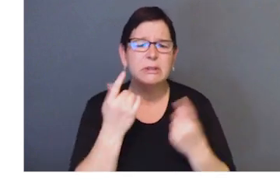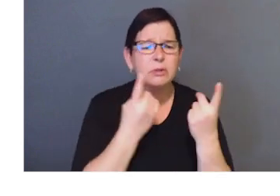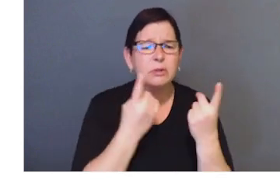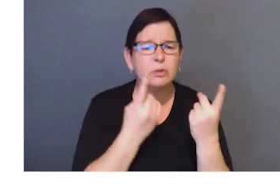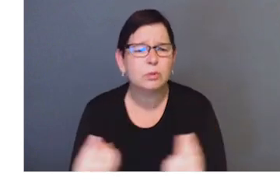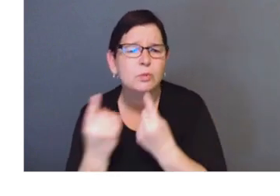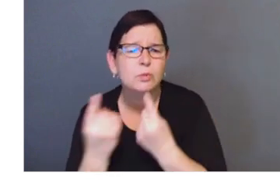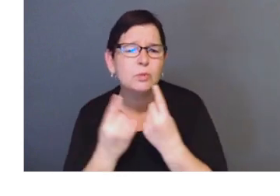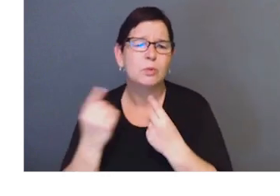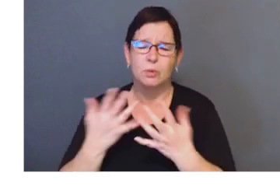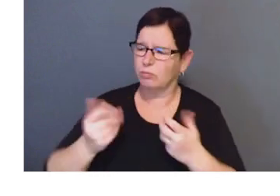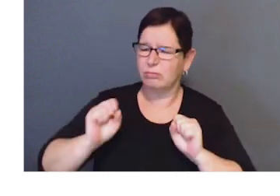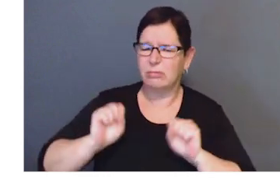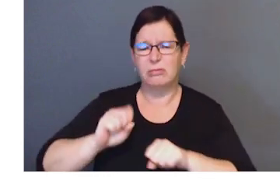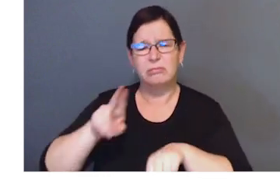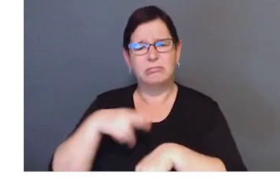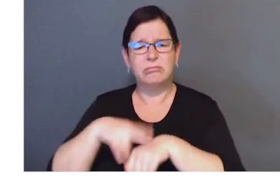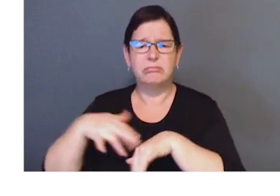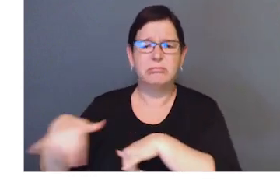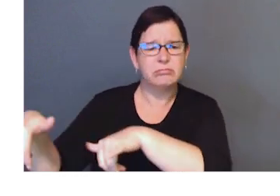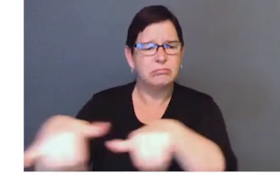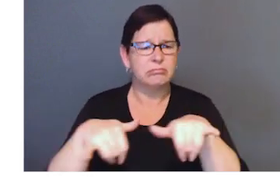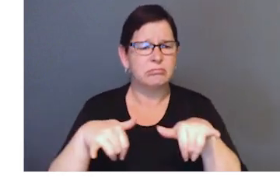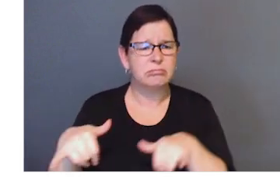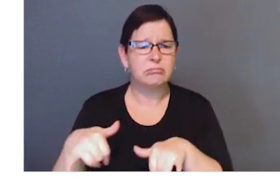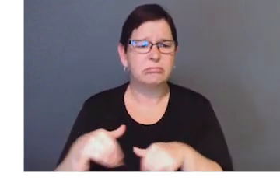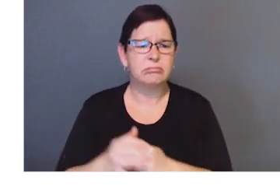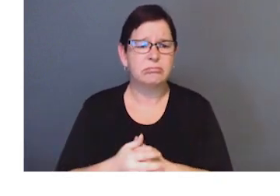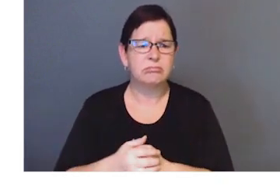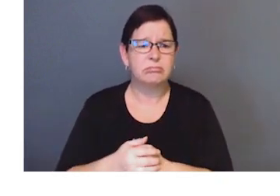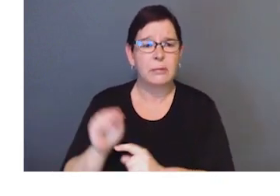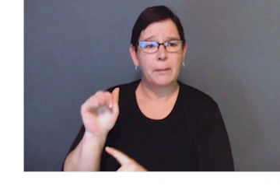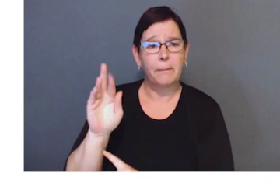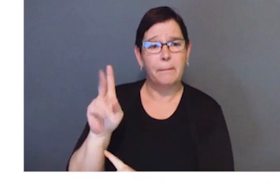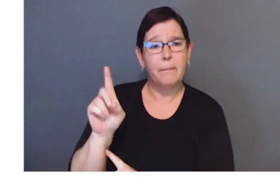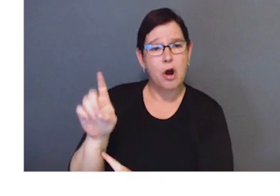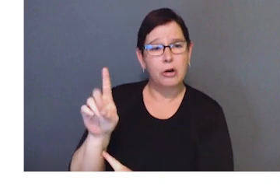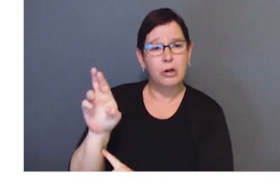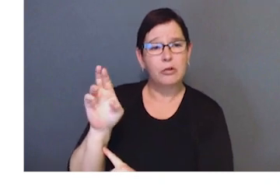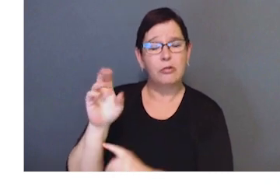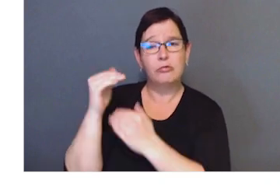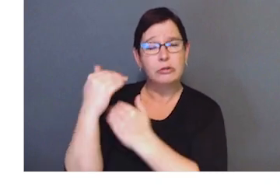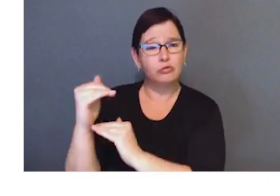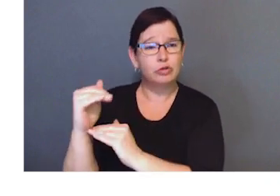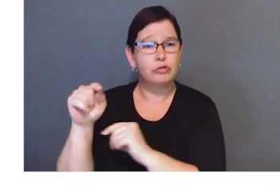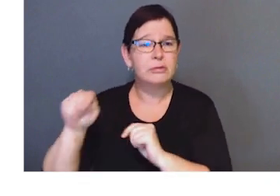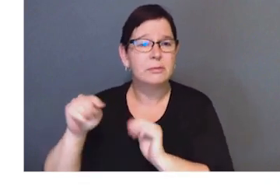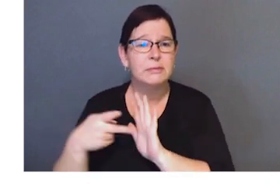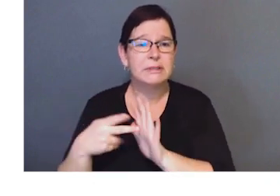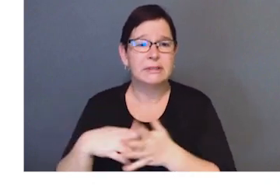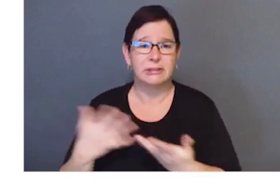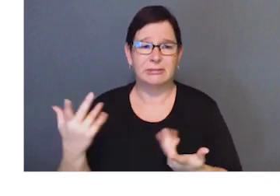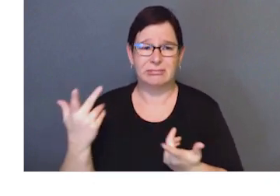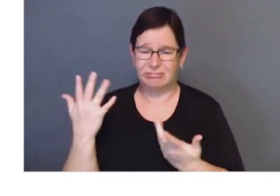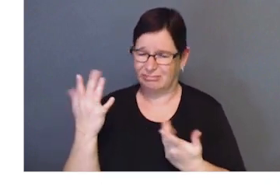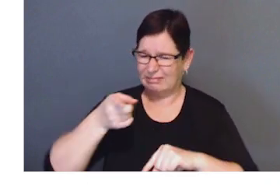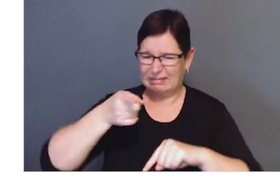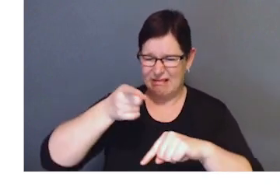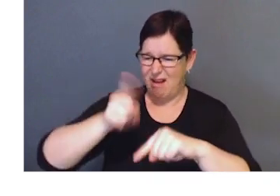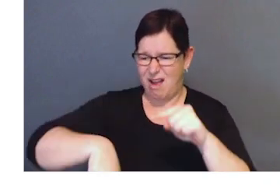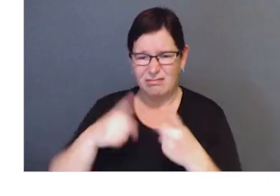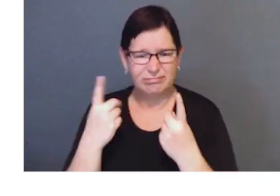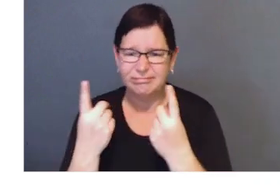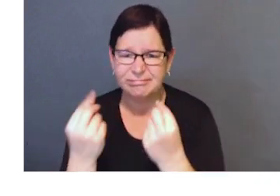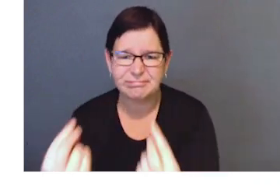means that you are unable to do an activity, or it takes 3 times longer than someone of similar